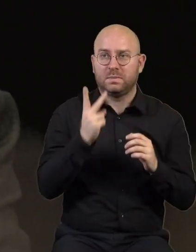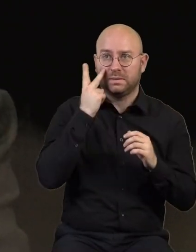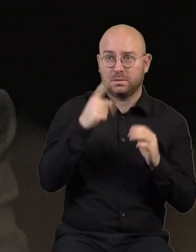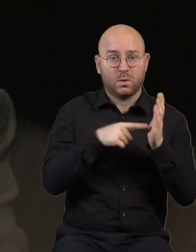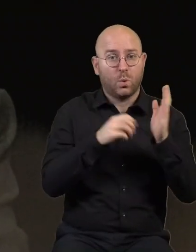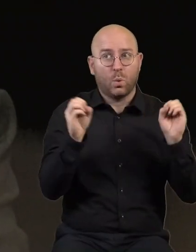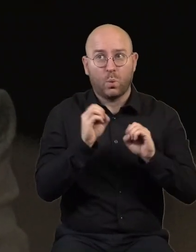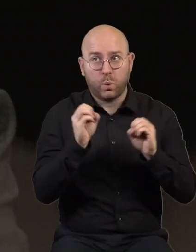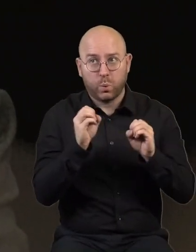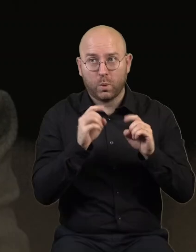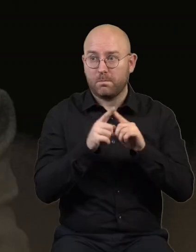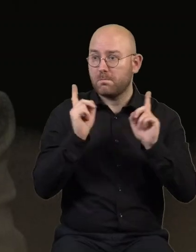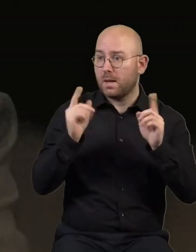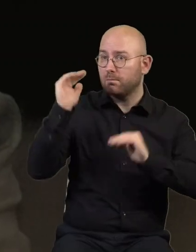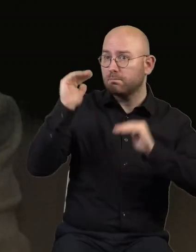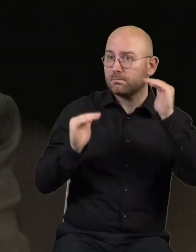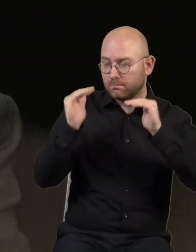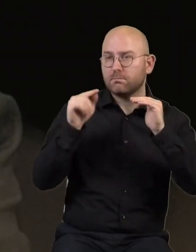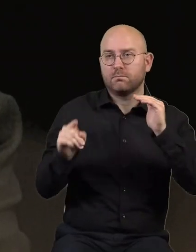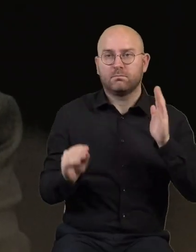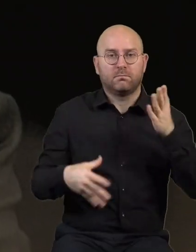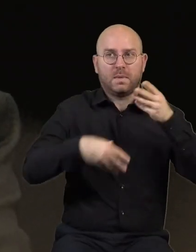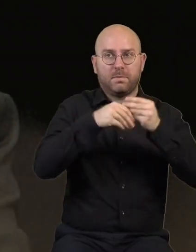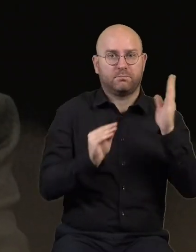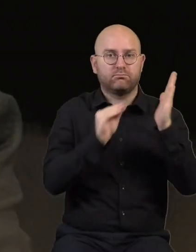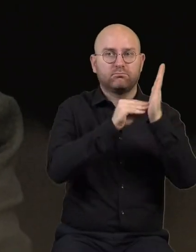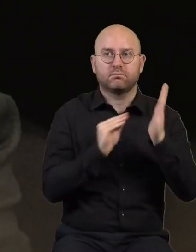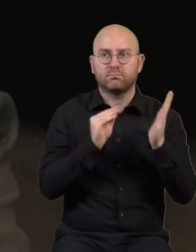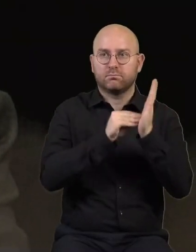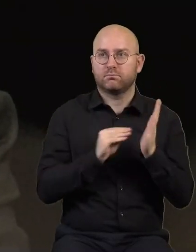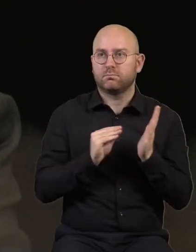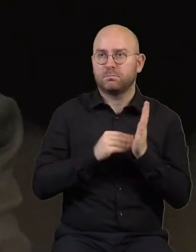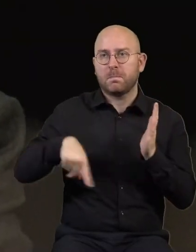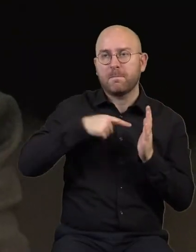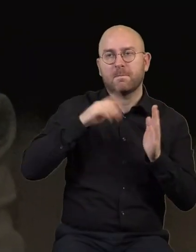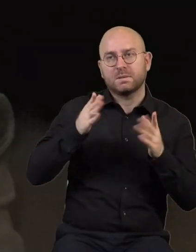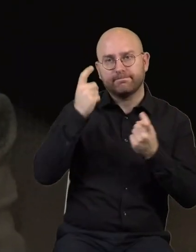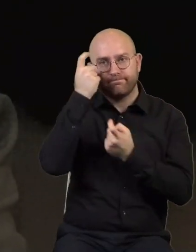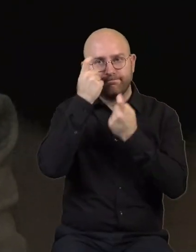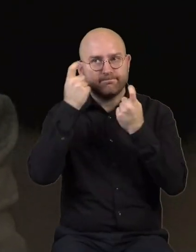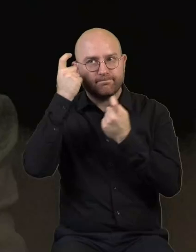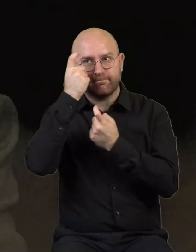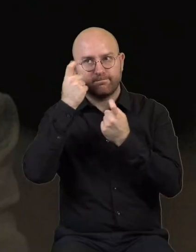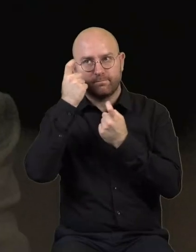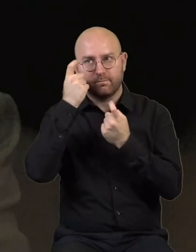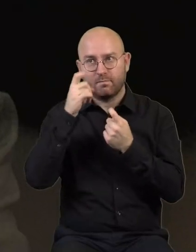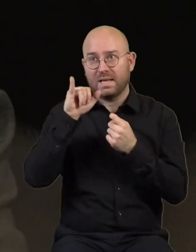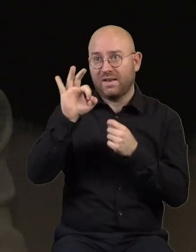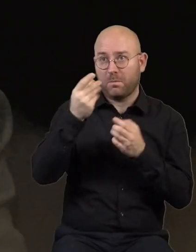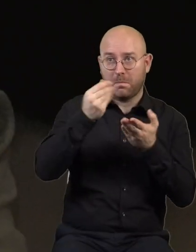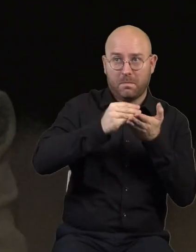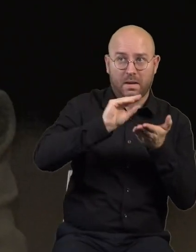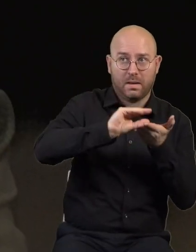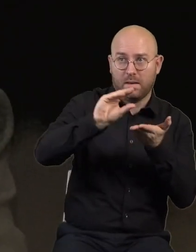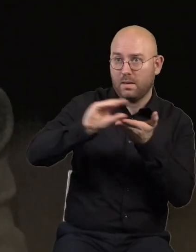do we ensure that the investments we're making and in the planning process are going to be resilient? And, you know, we see